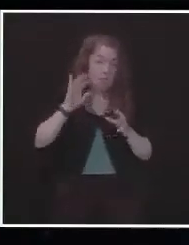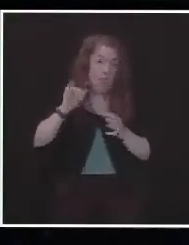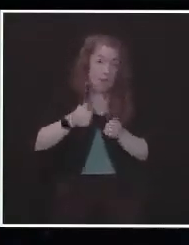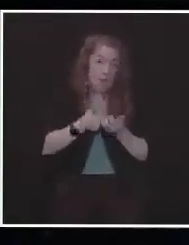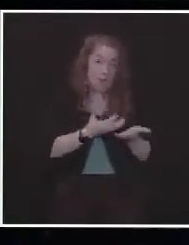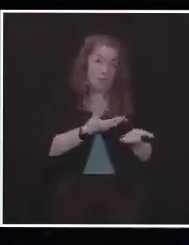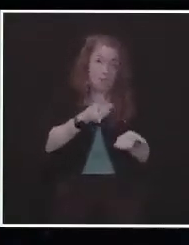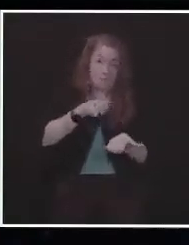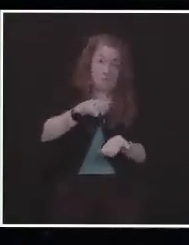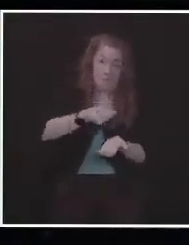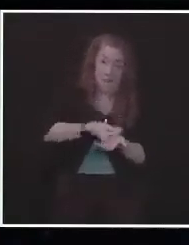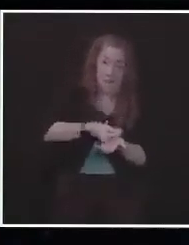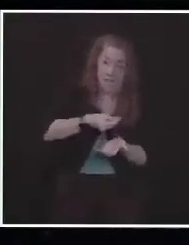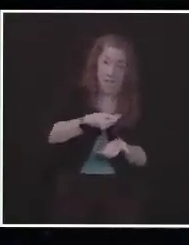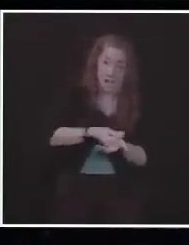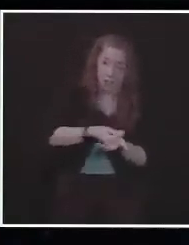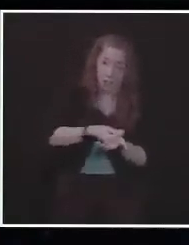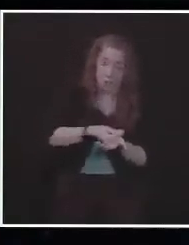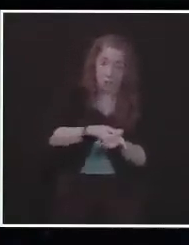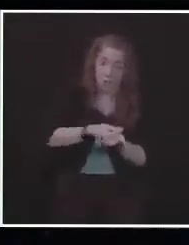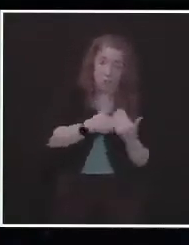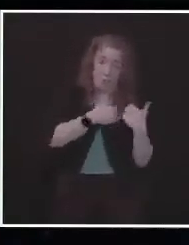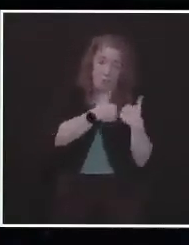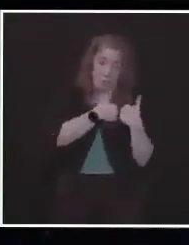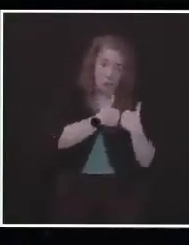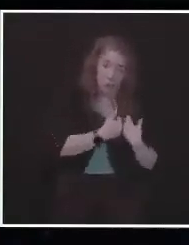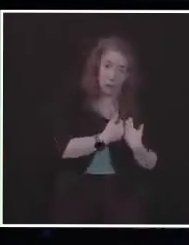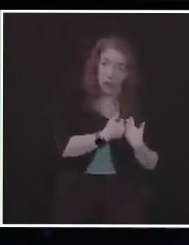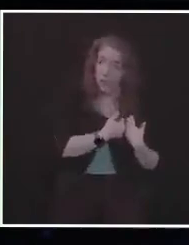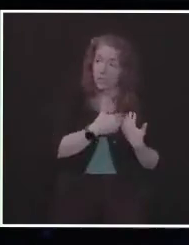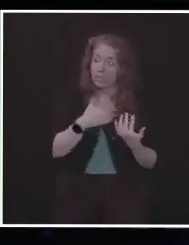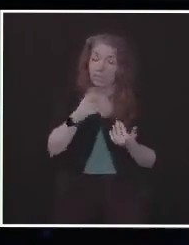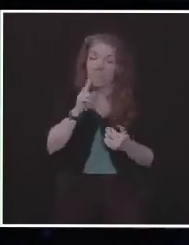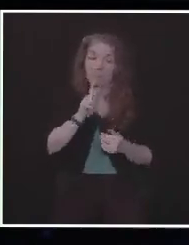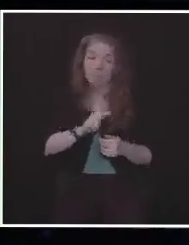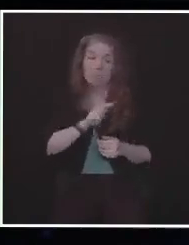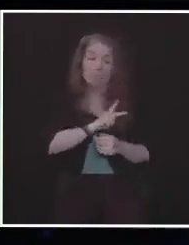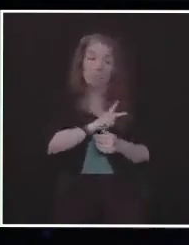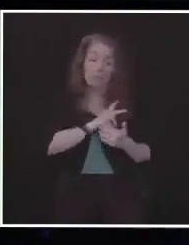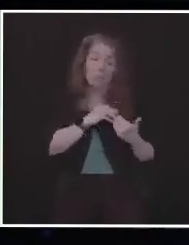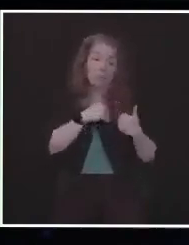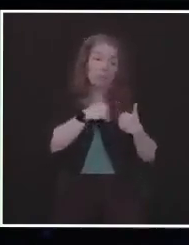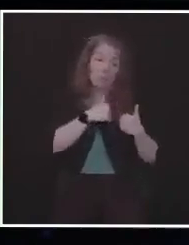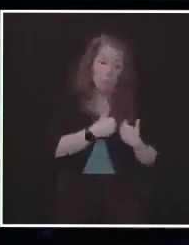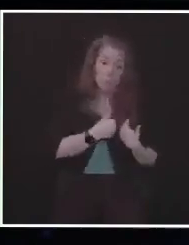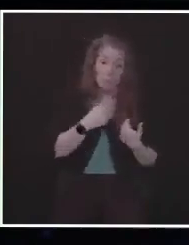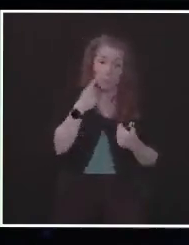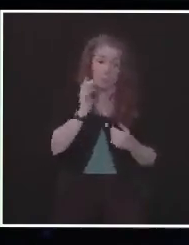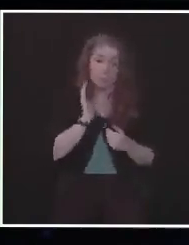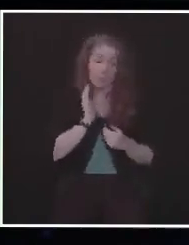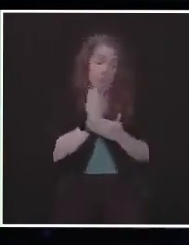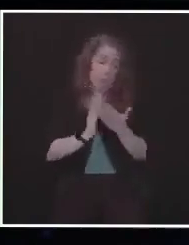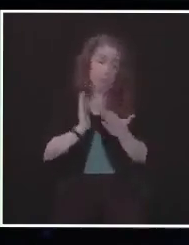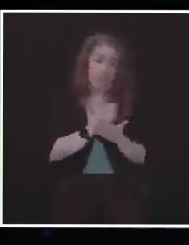has caused a personal toll on some of our NASA family members.